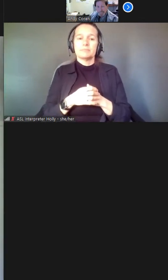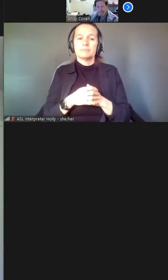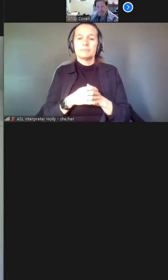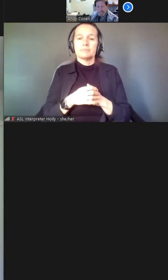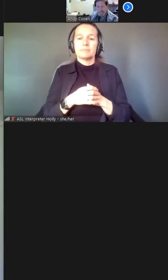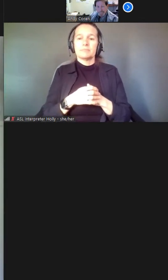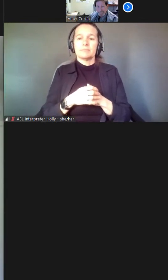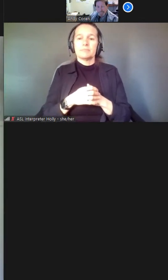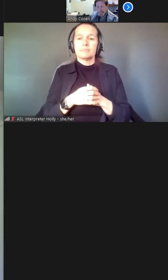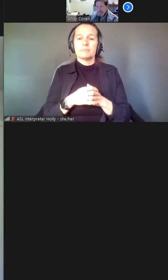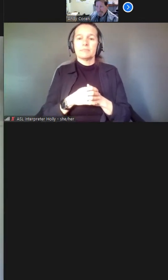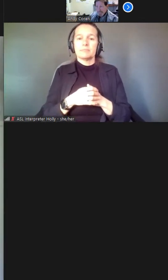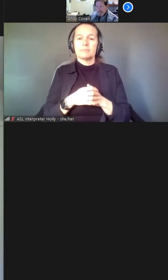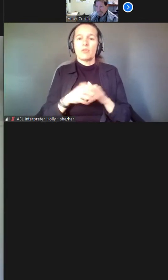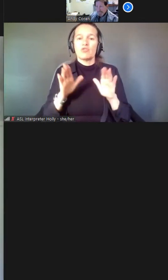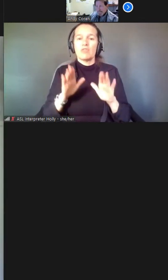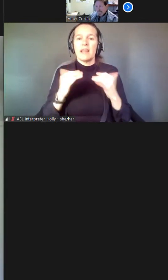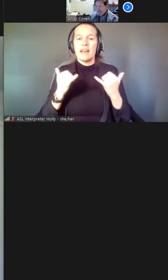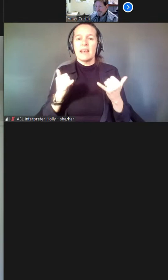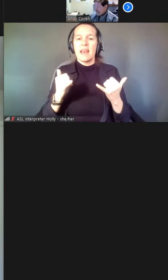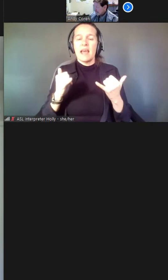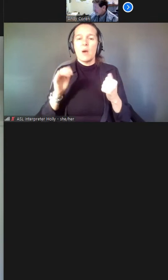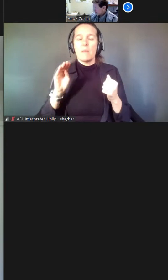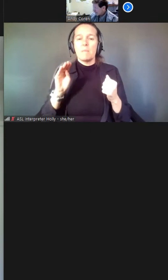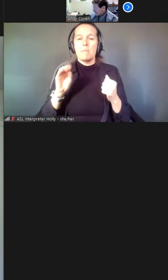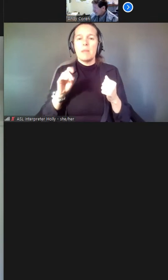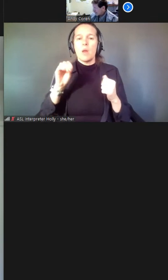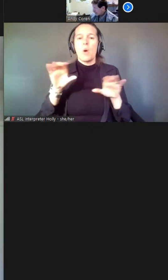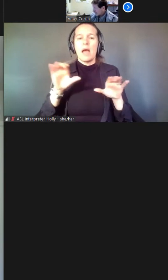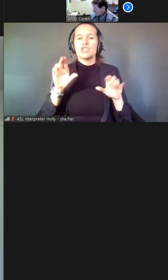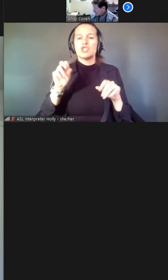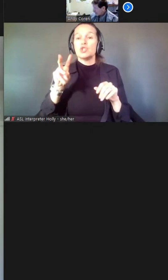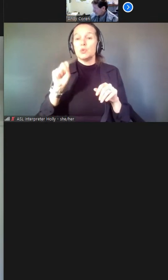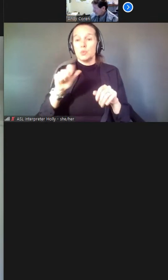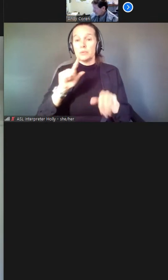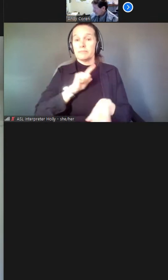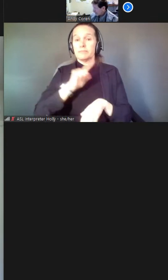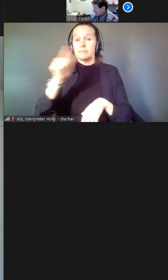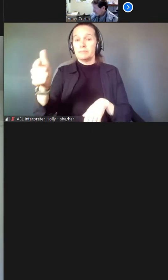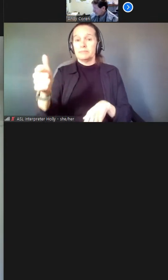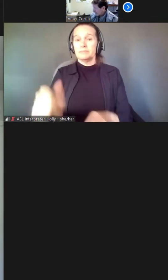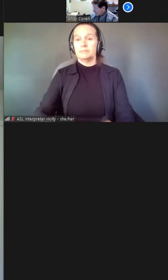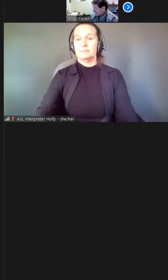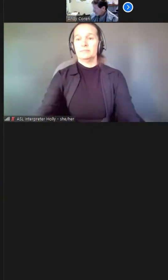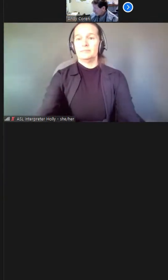Great, and then let's have Mendocino Action News.